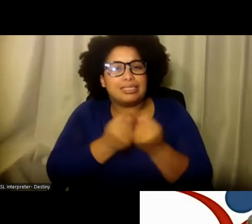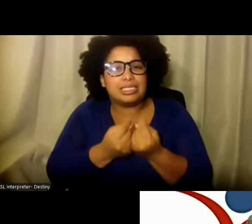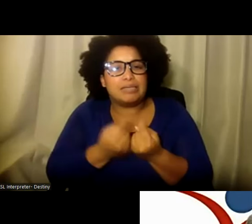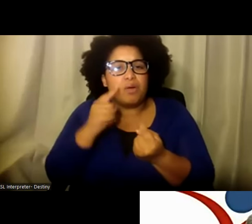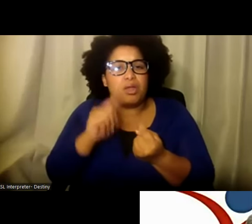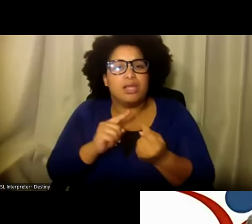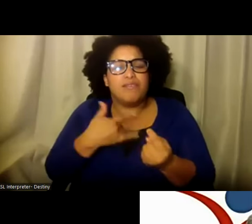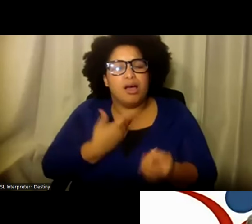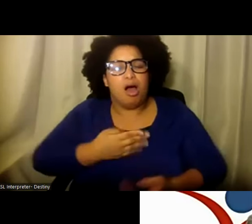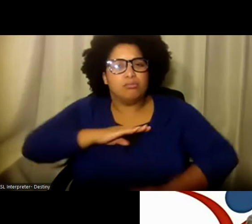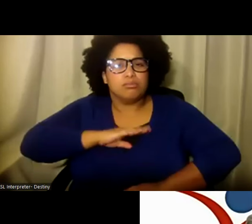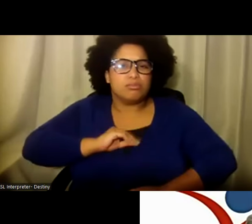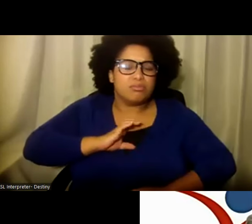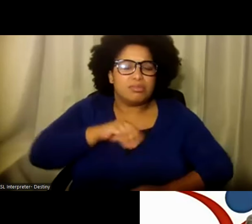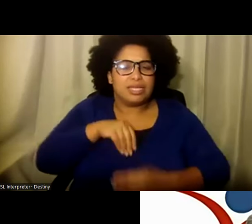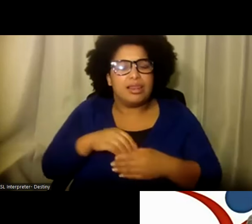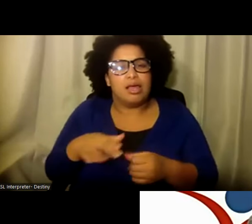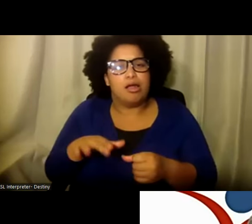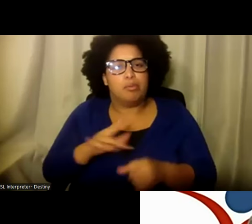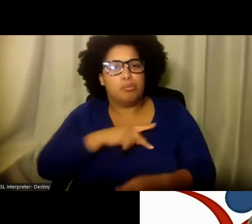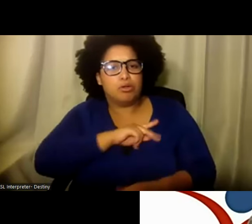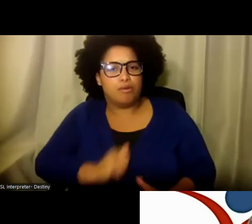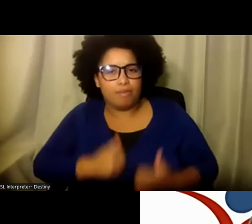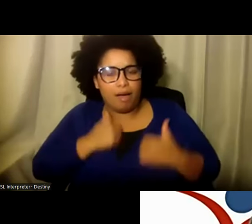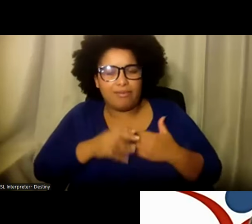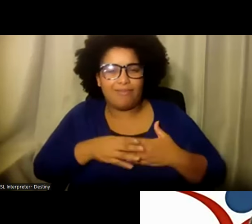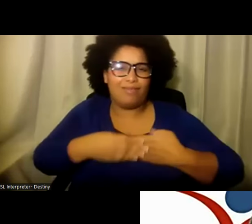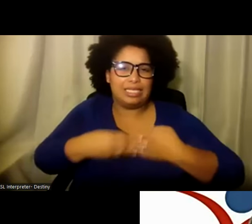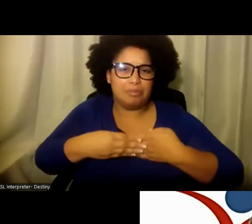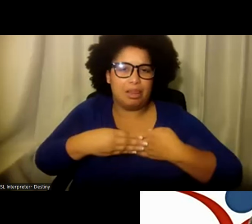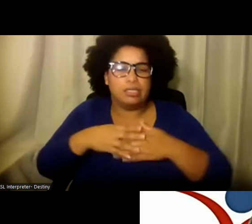personal lives and being as flexible as possible.